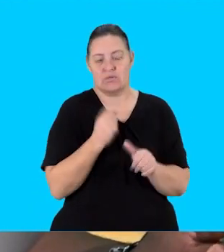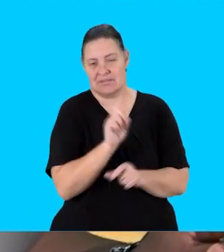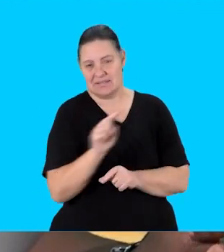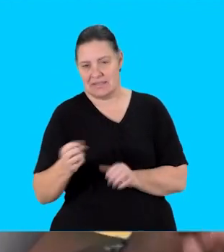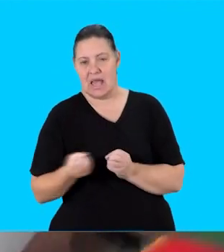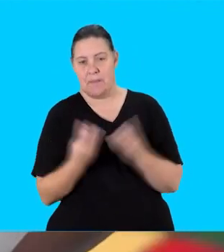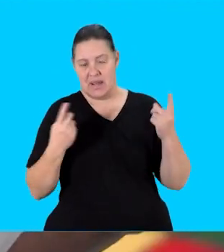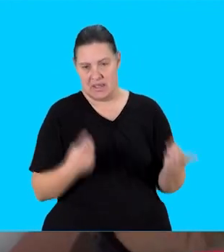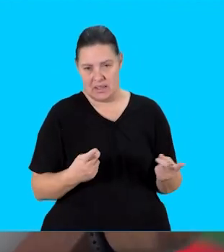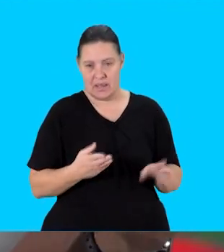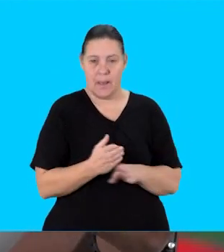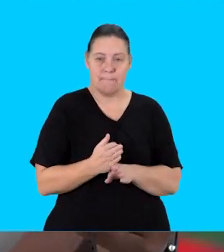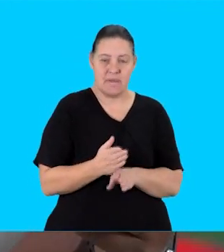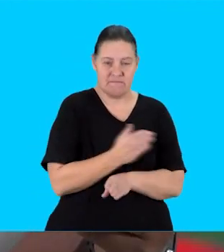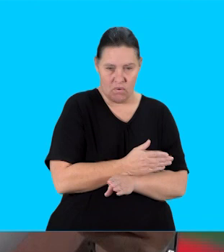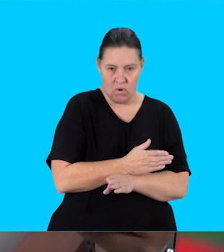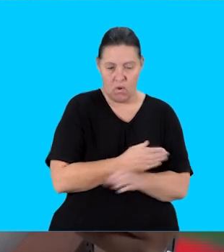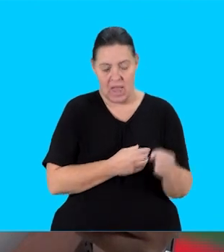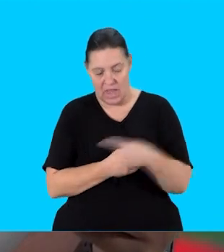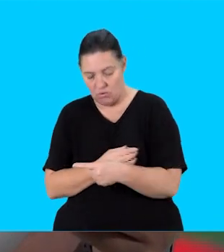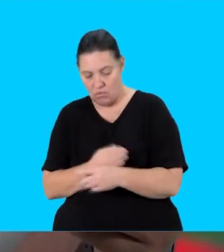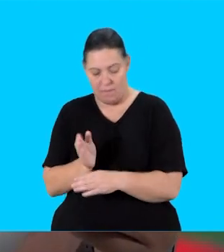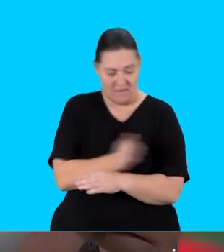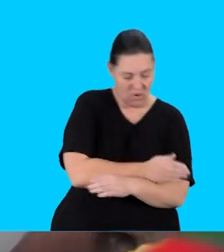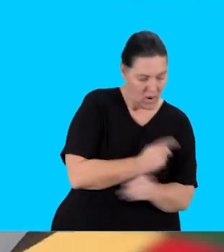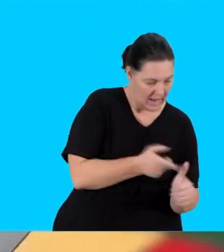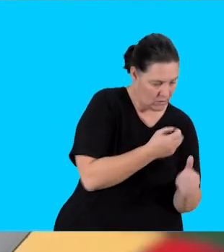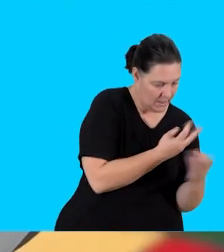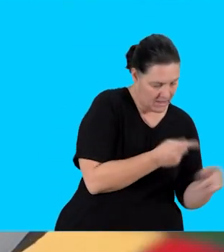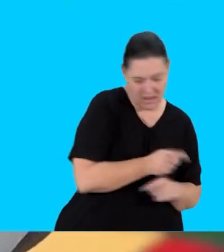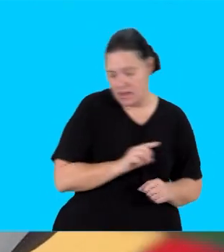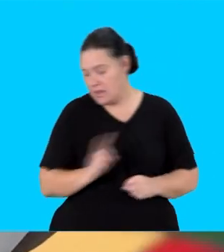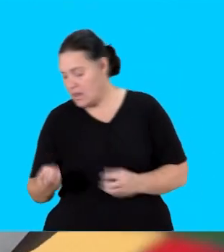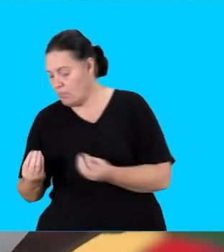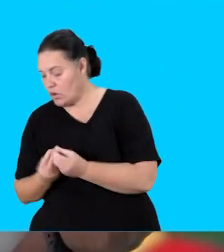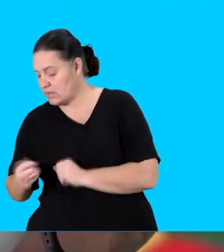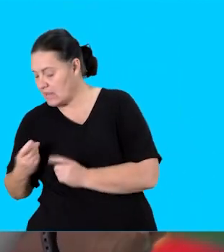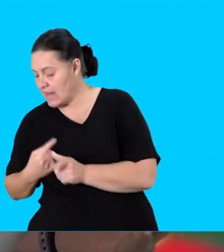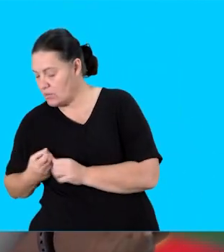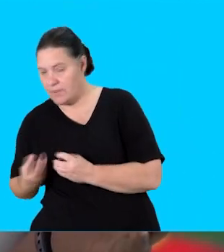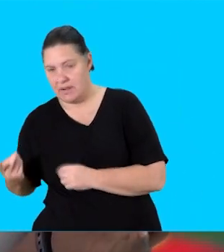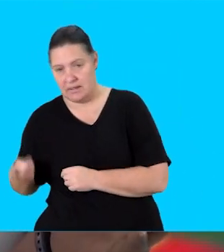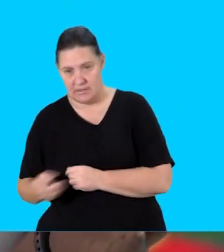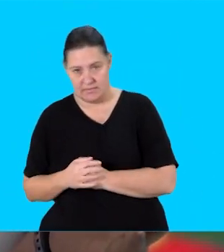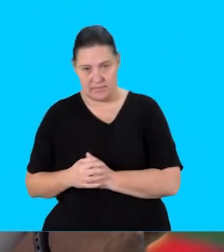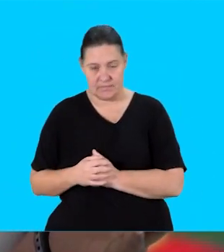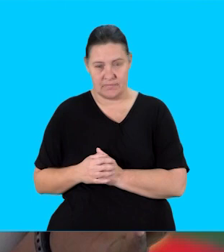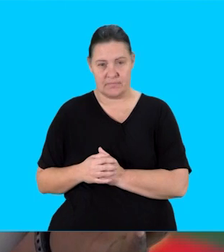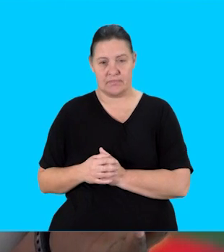number of atoms before the arrow and after the arrow. Count on the reactants, also count on the